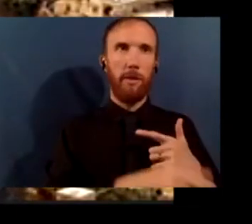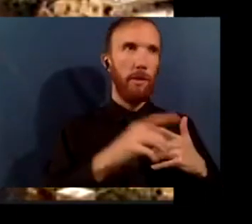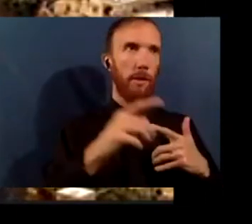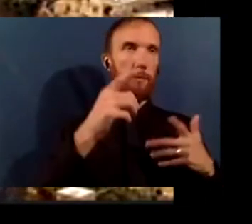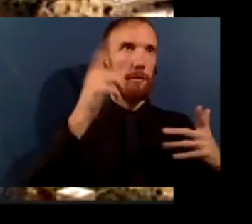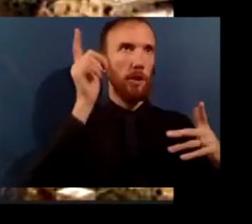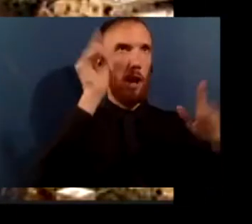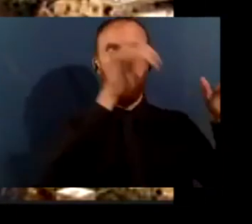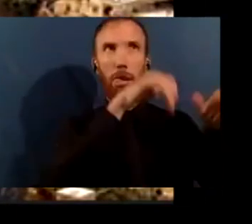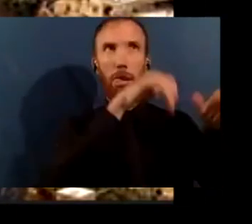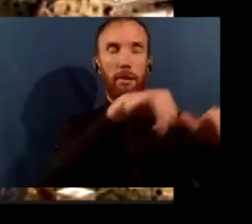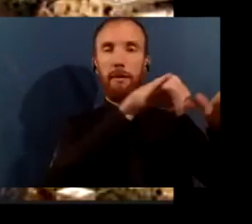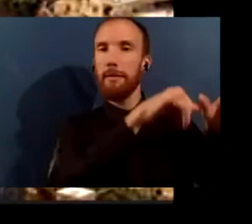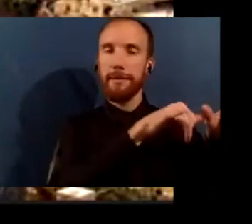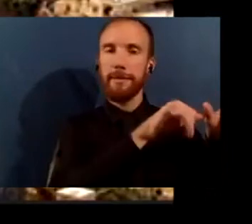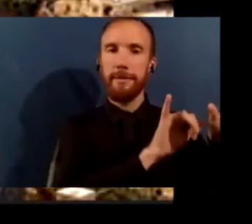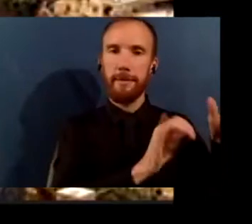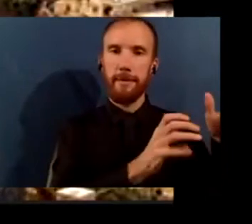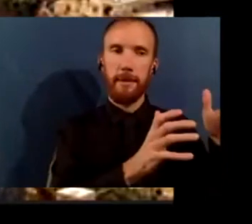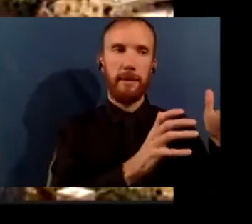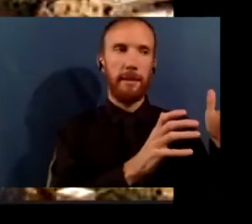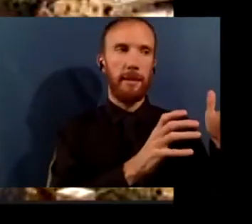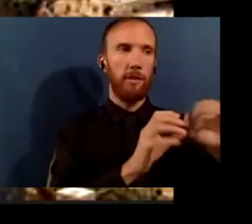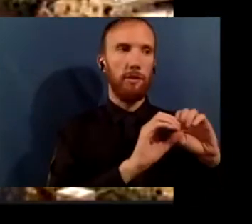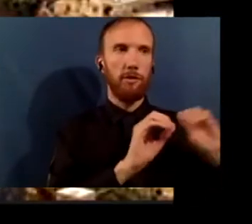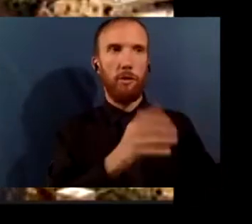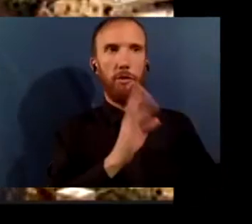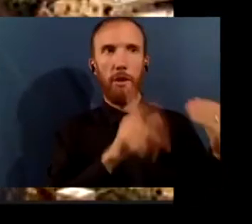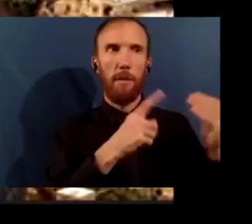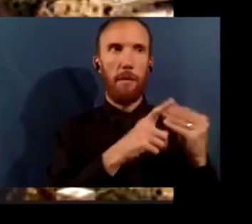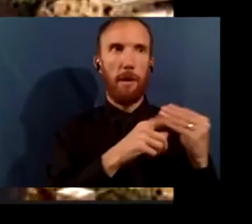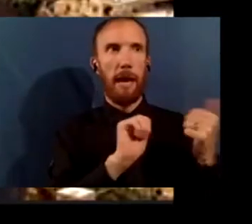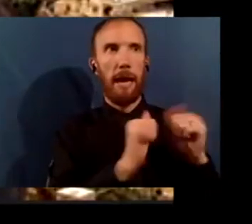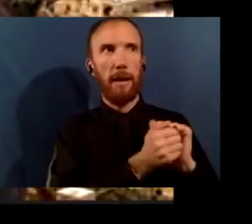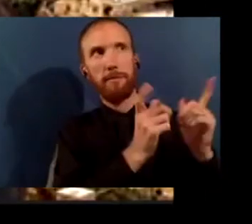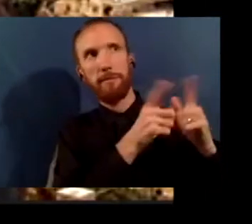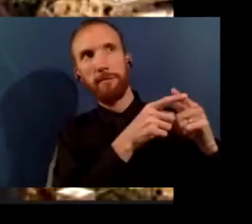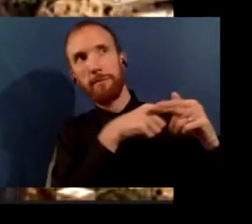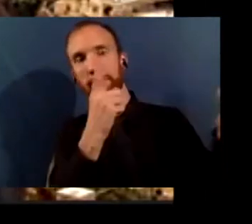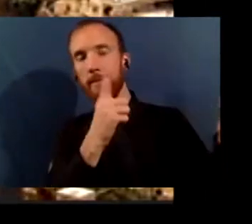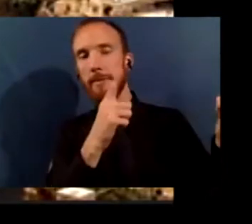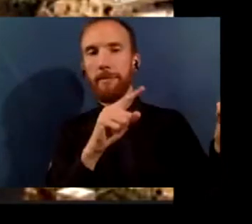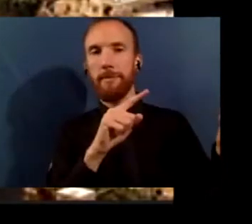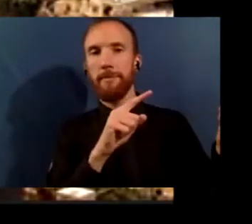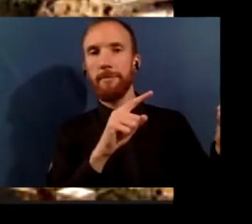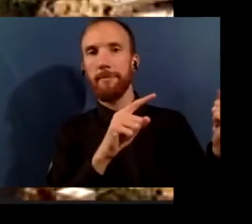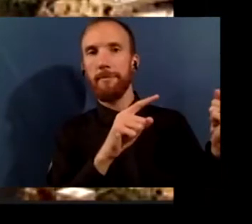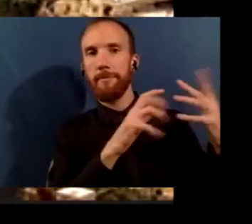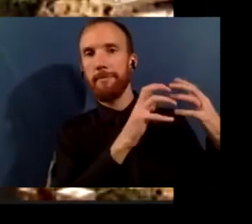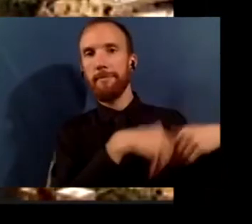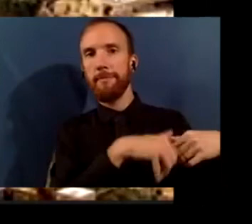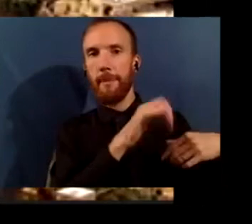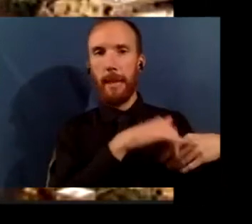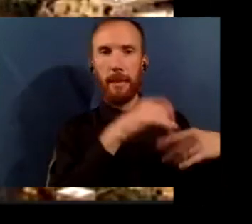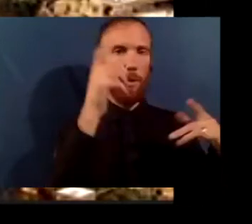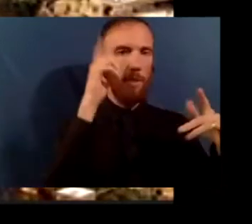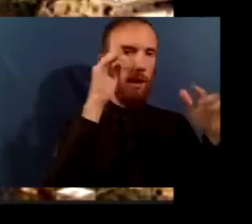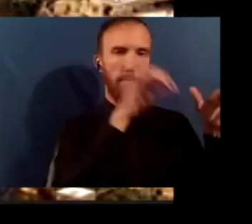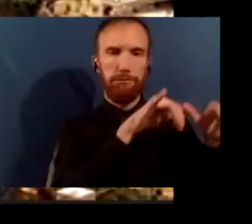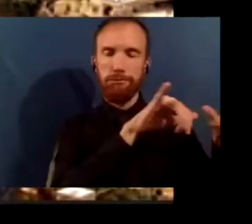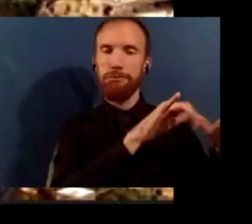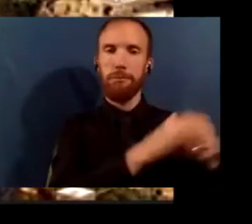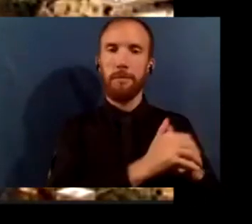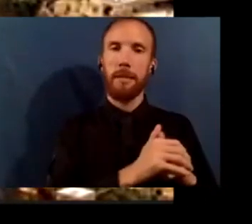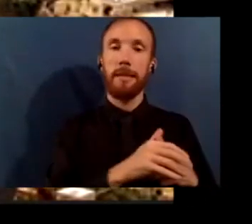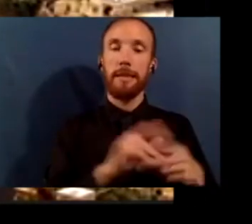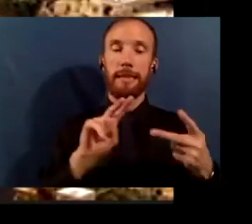and there's not enough discussion about counter-hegemonic strategy, ideology, et cetera. So that's one question. Mm-hmm. The second question is about